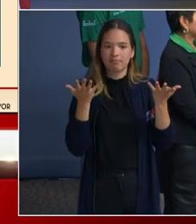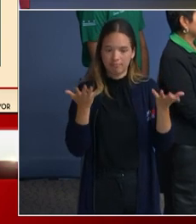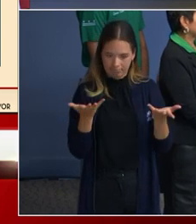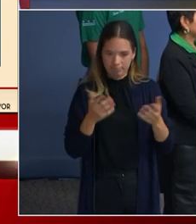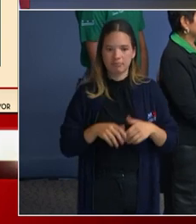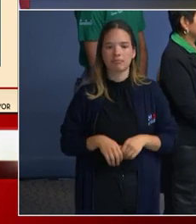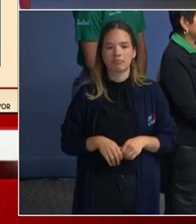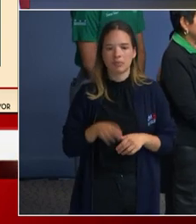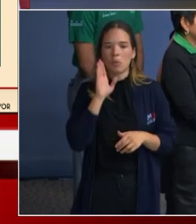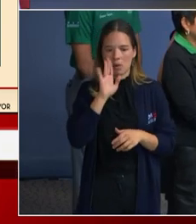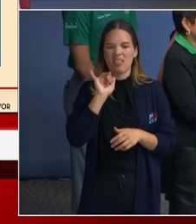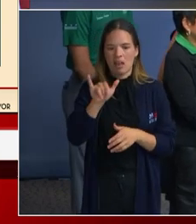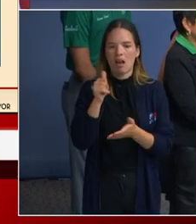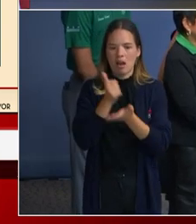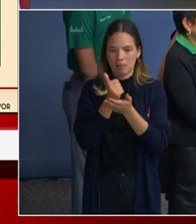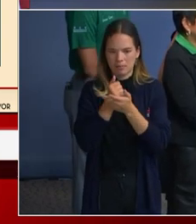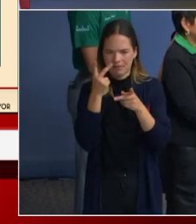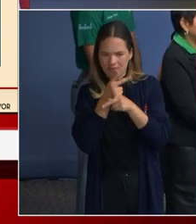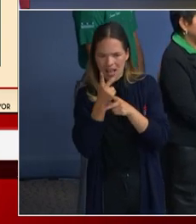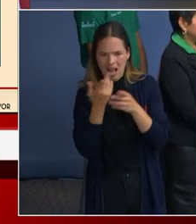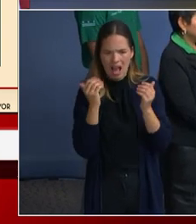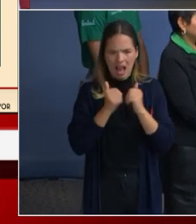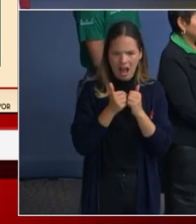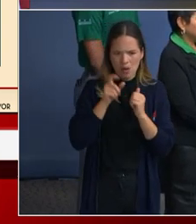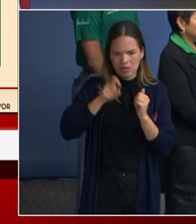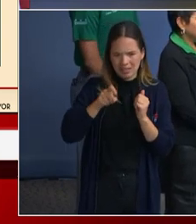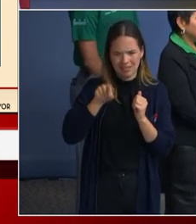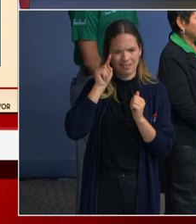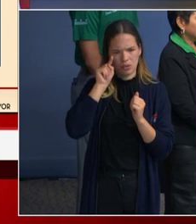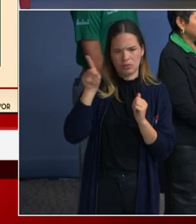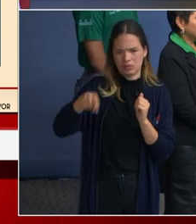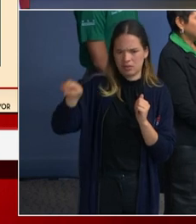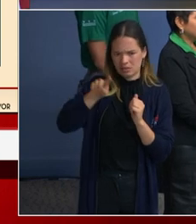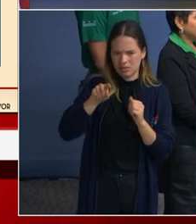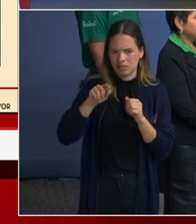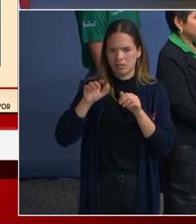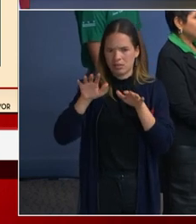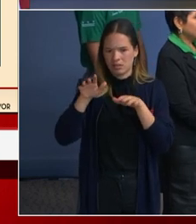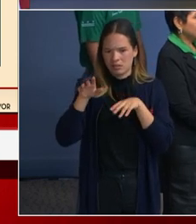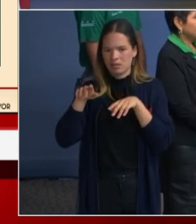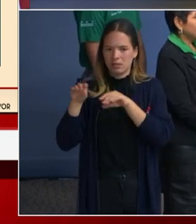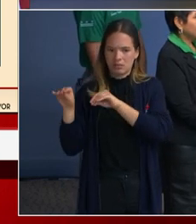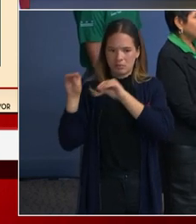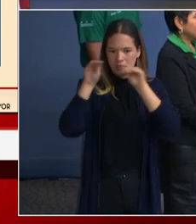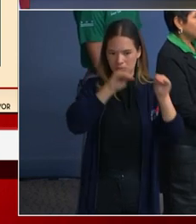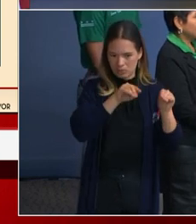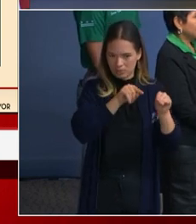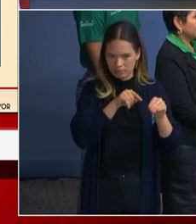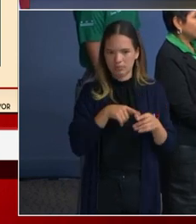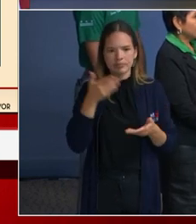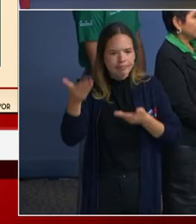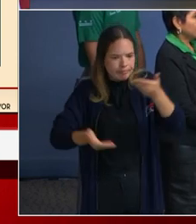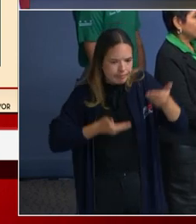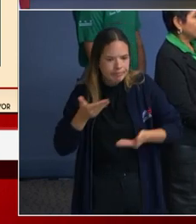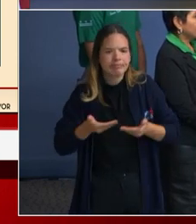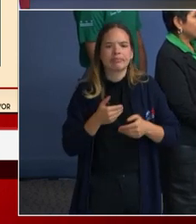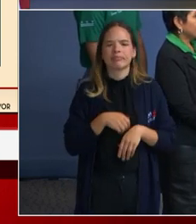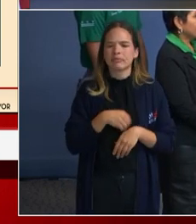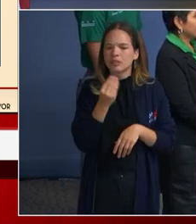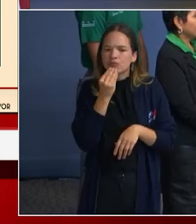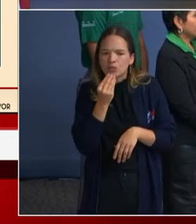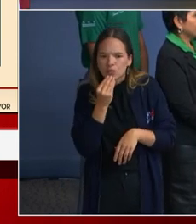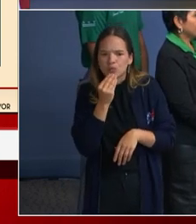our needs for migrants to provide reception services or spit services, meals,